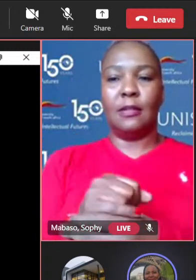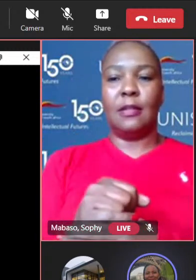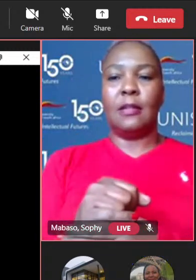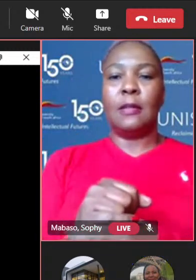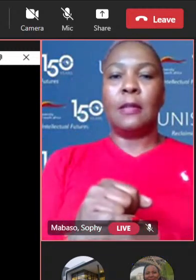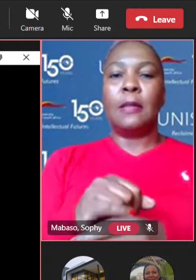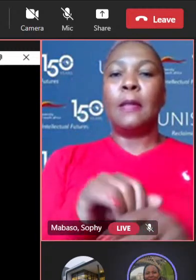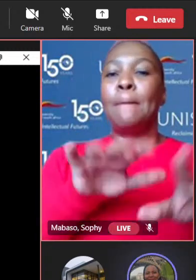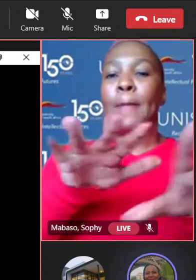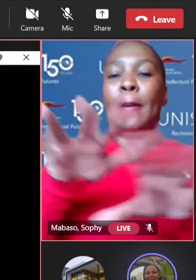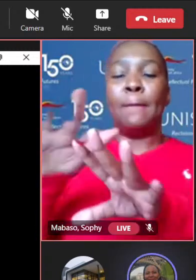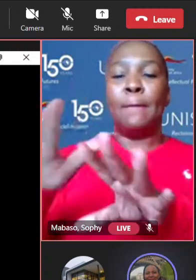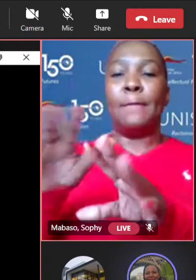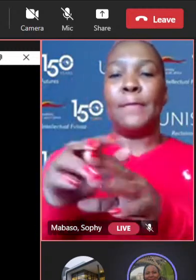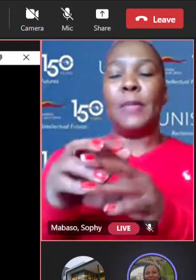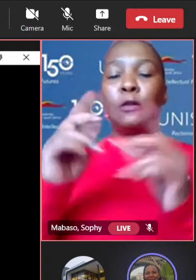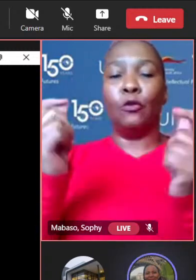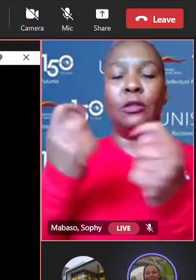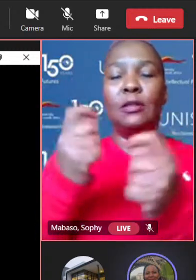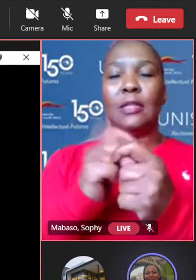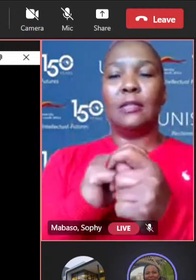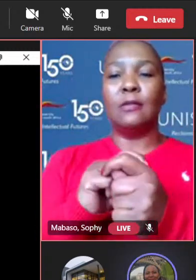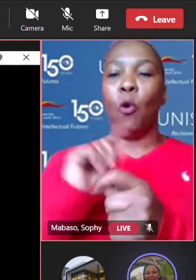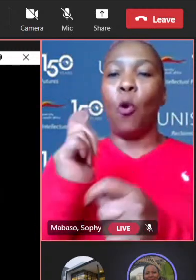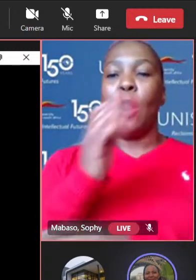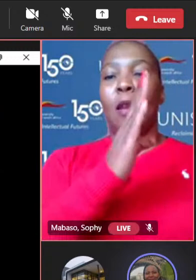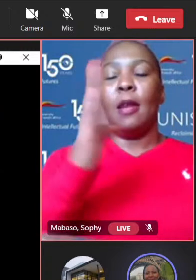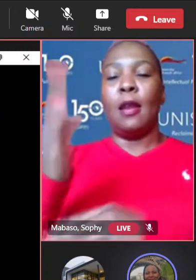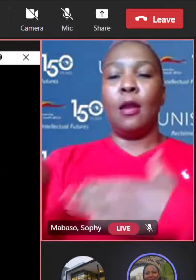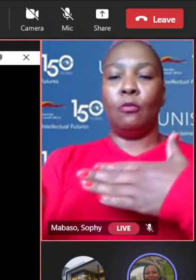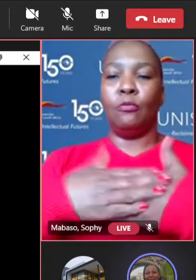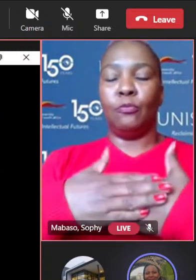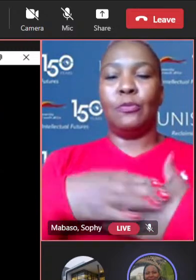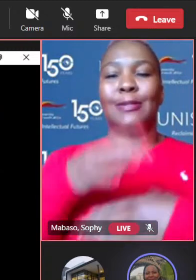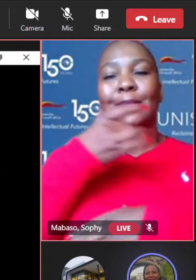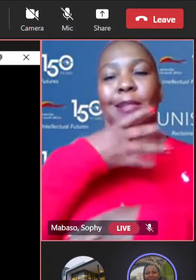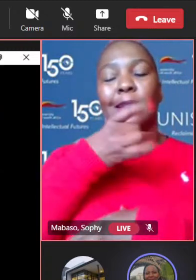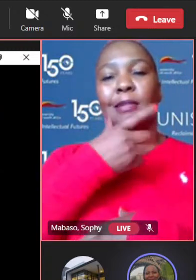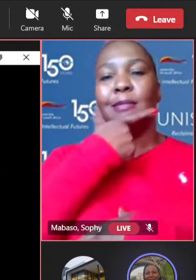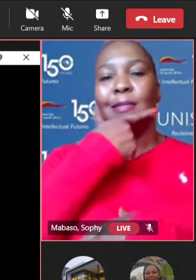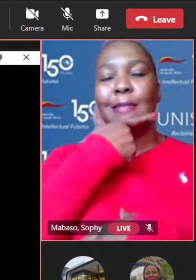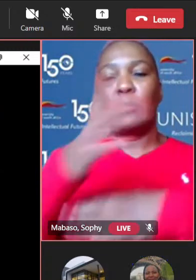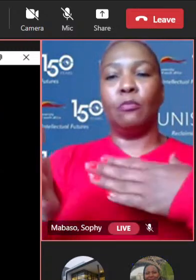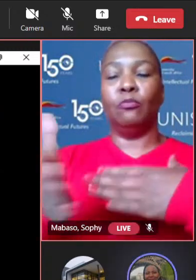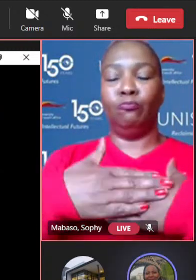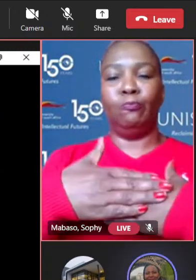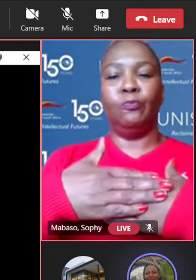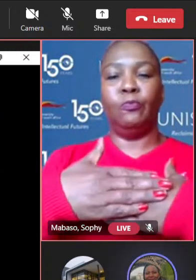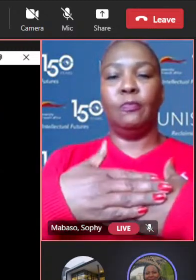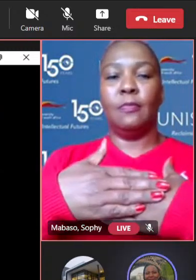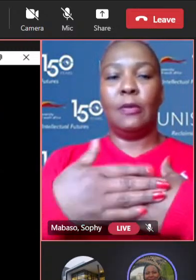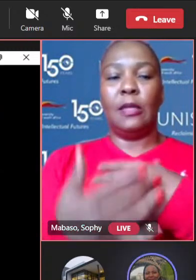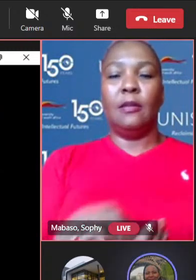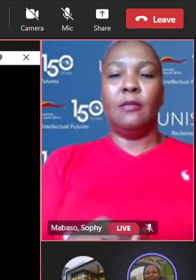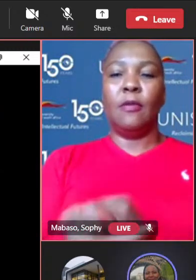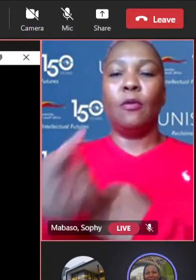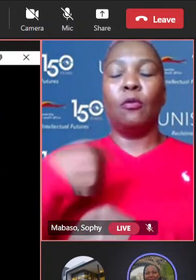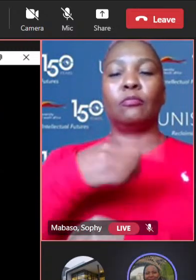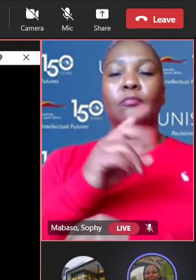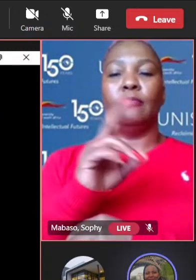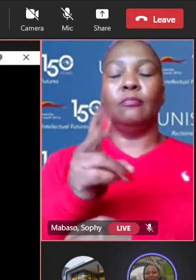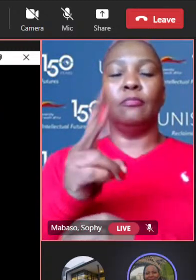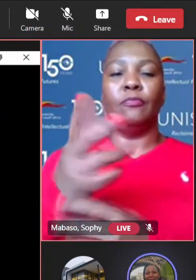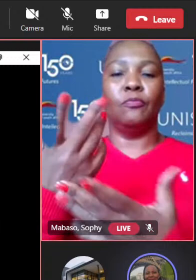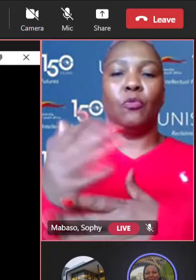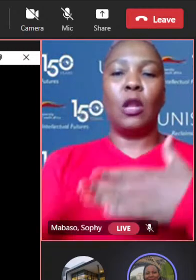closed. And in the Saturdays during December, they are also closed. And we also close